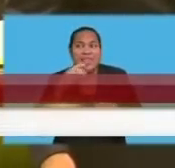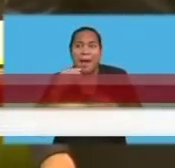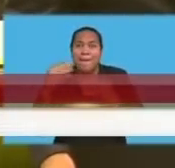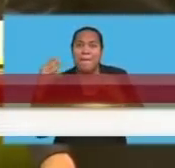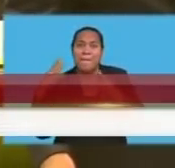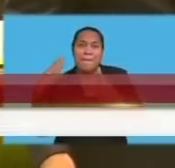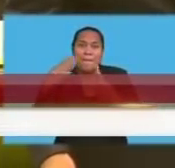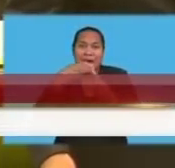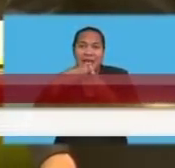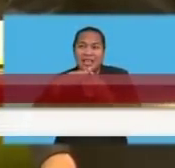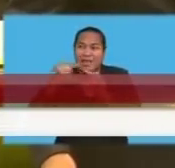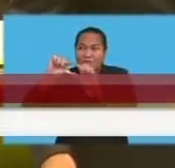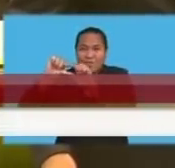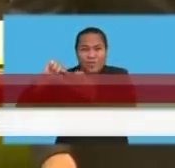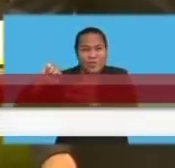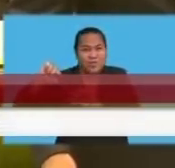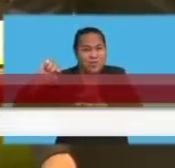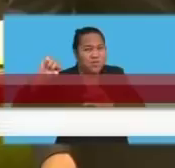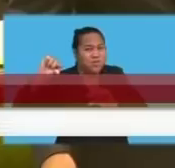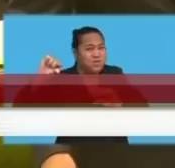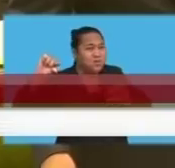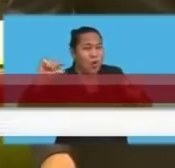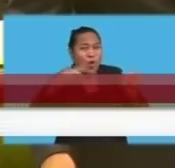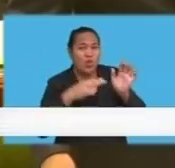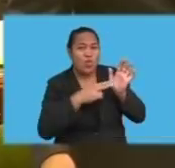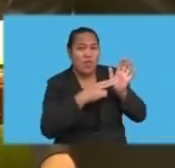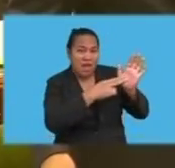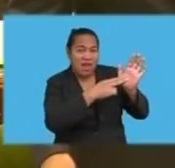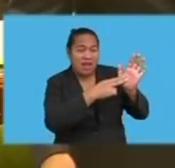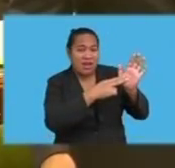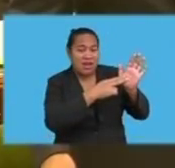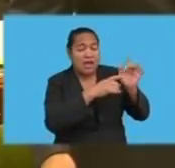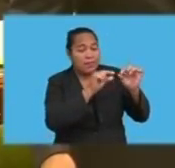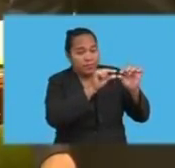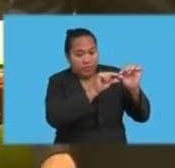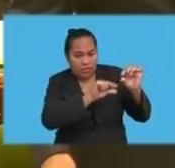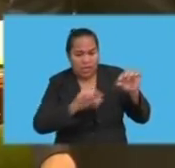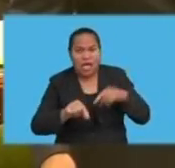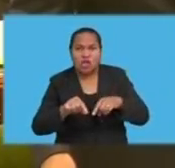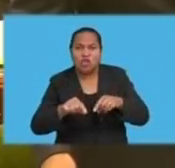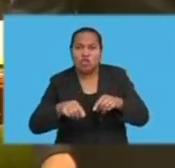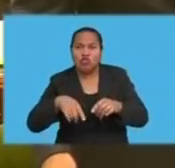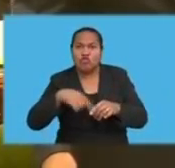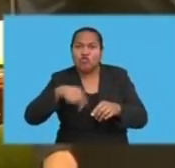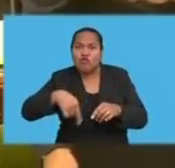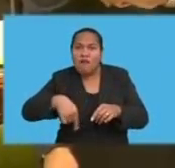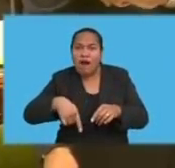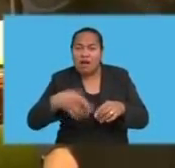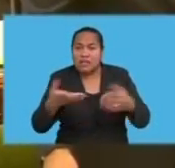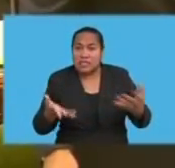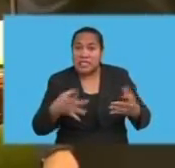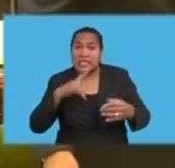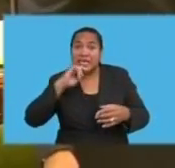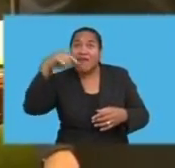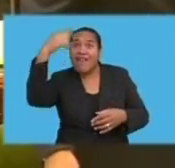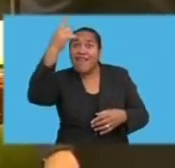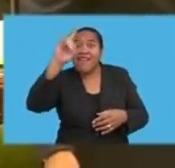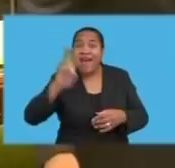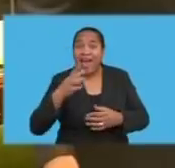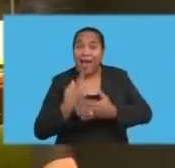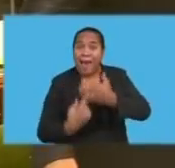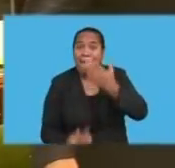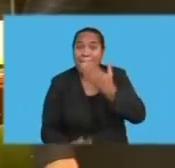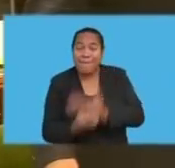that comes from Monosavu goes to Vunda, that goes to Suva. If there's a lightning strike, as you know, that the Honourable Minister for Natural